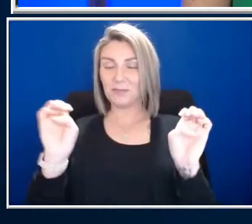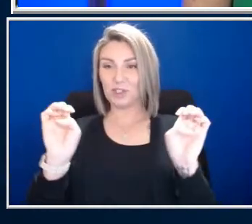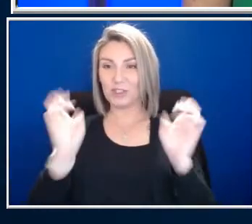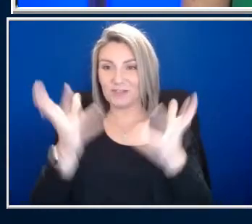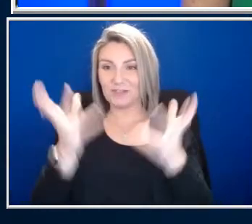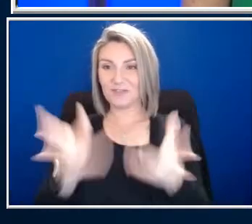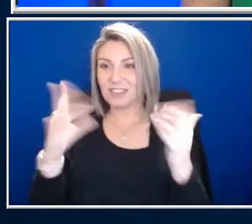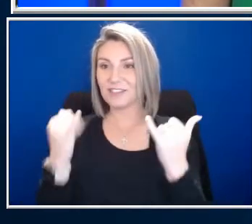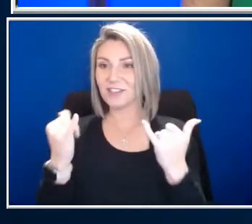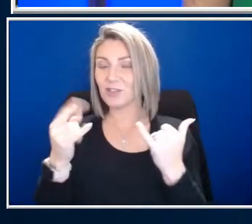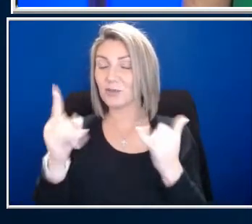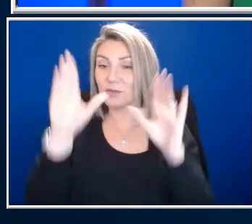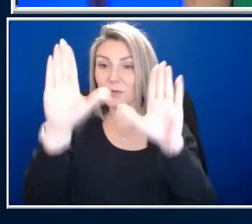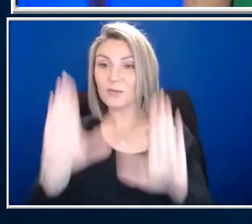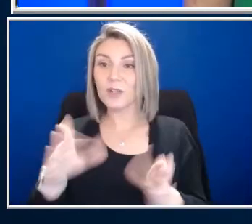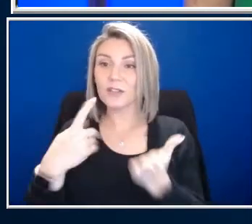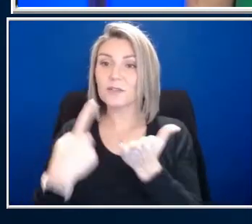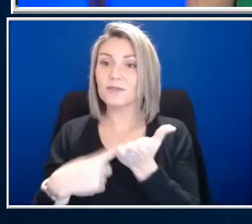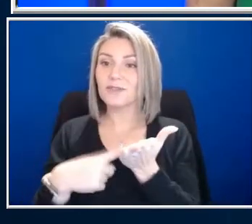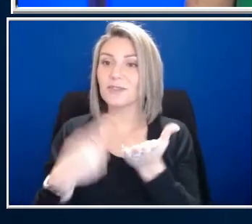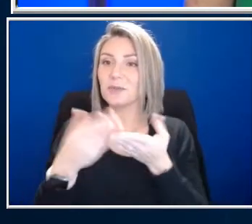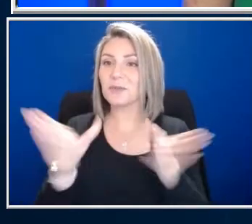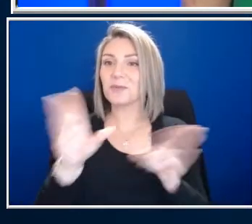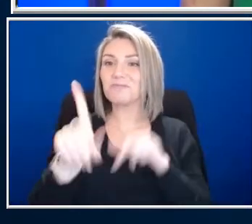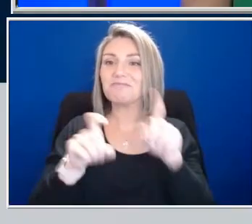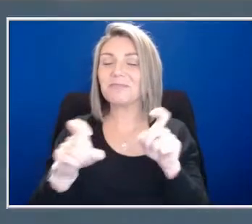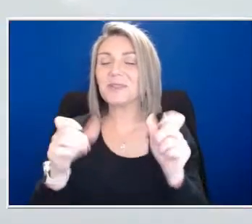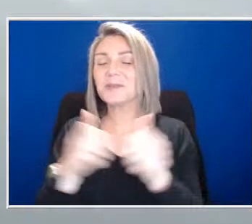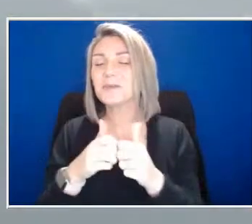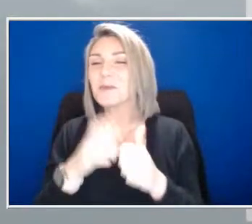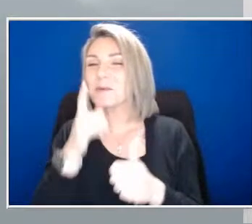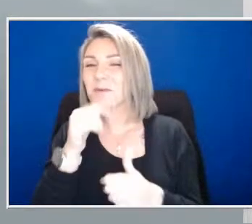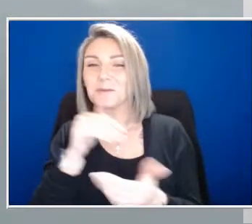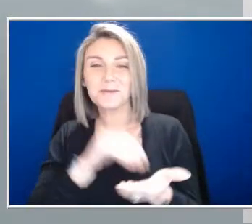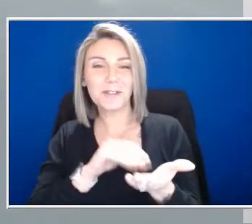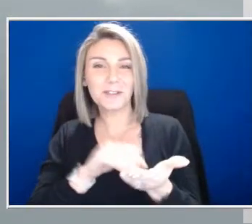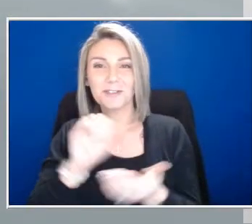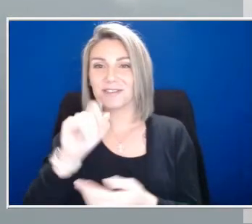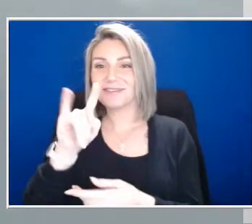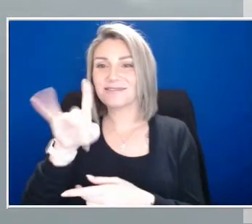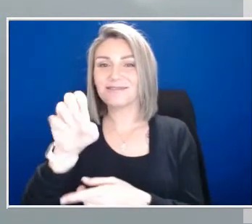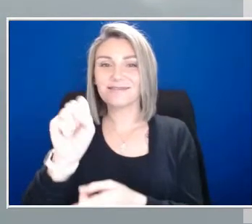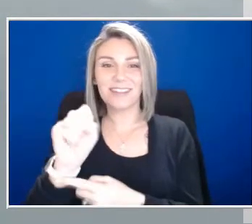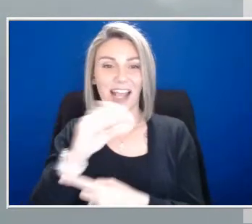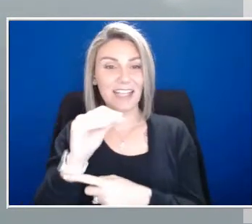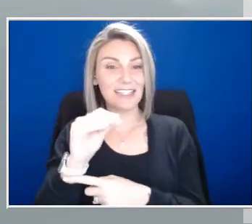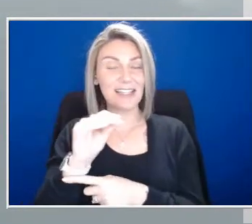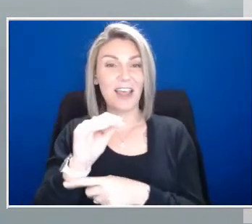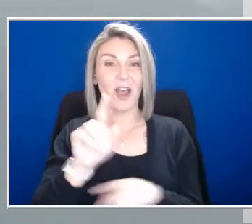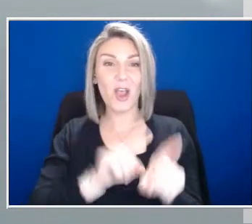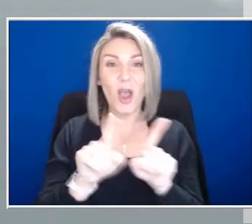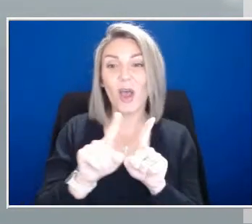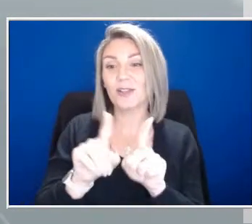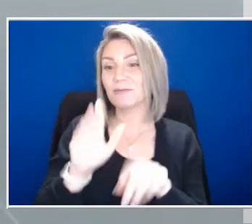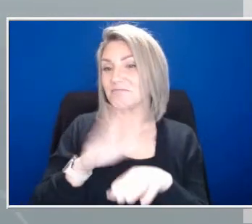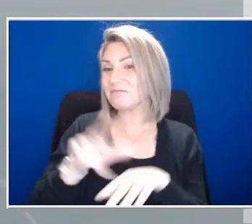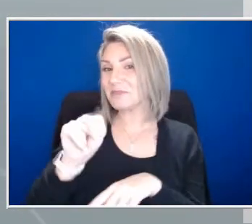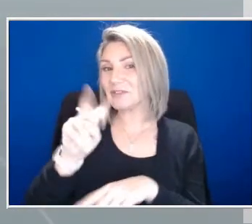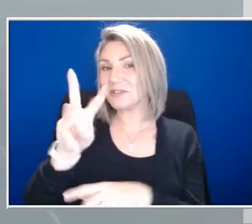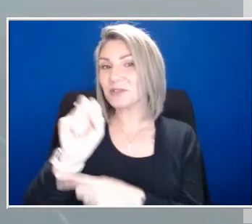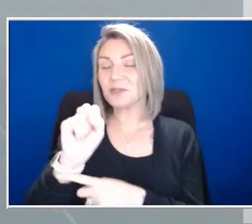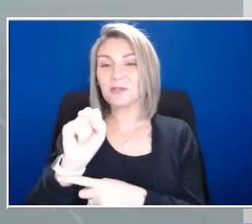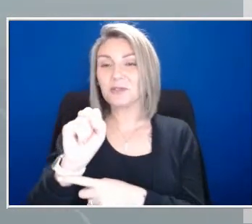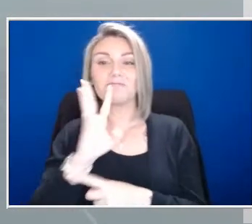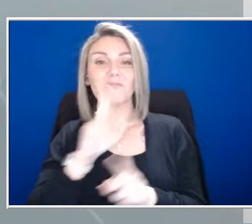a great discussion yesterday on open mics with Dr. Stites. You were also making the rounds yesterday on the news talking about